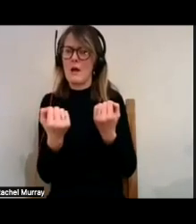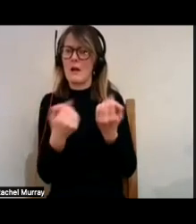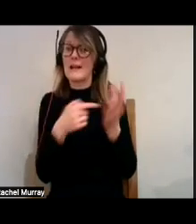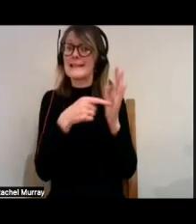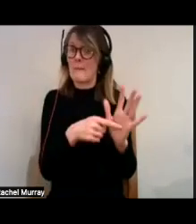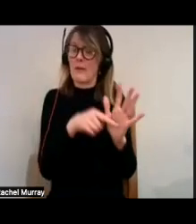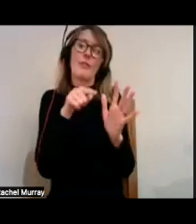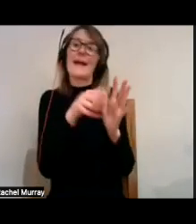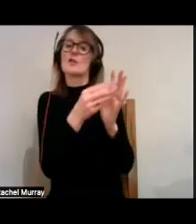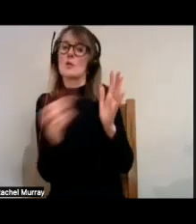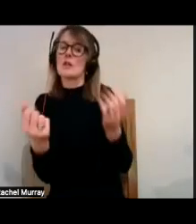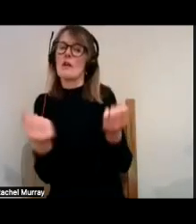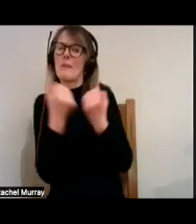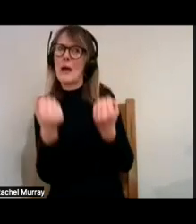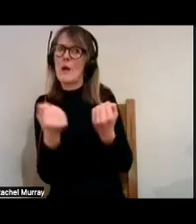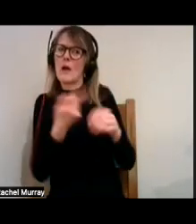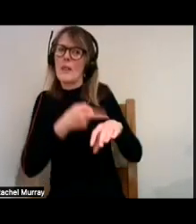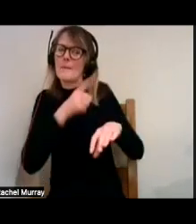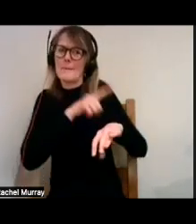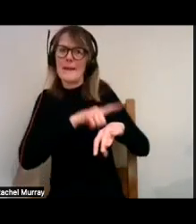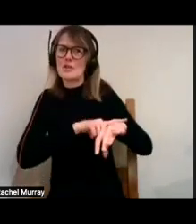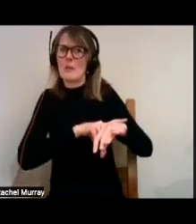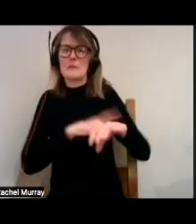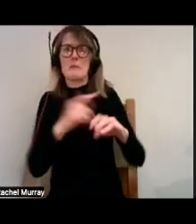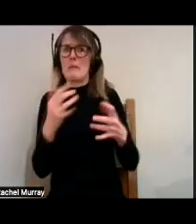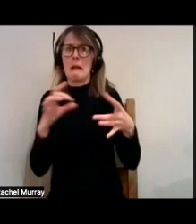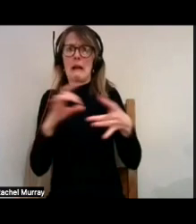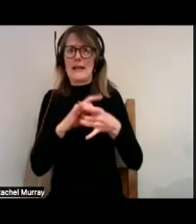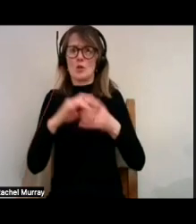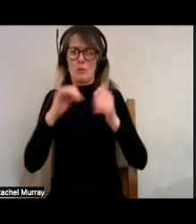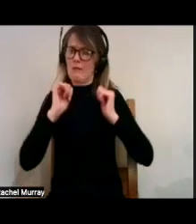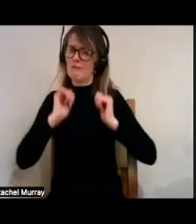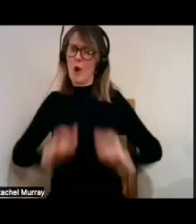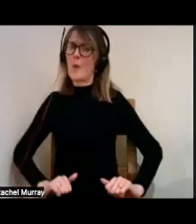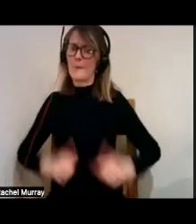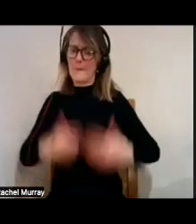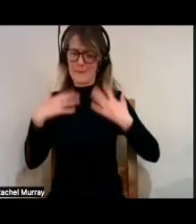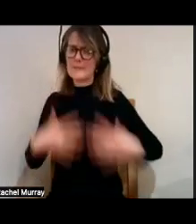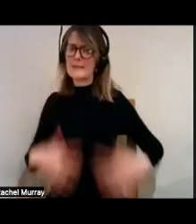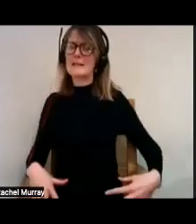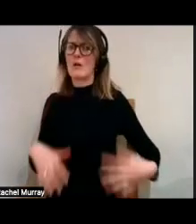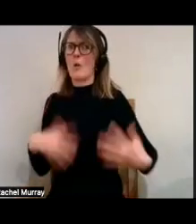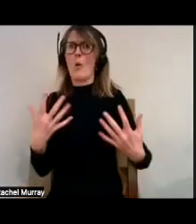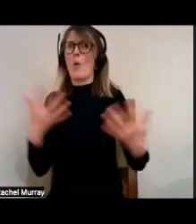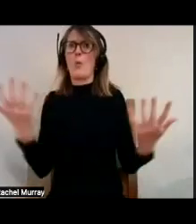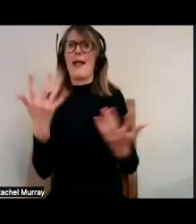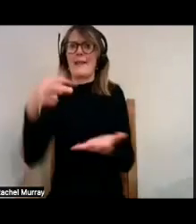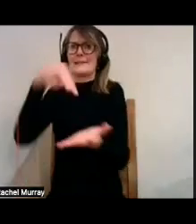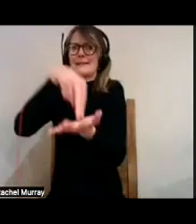example, with bishops might be as simple as the robes that they wear or the place that they stand in the cathedral